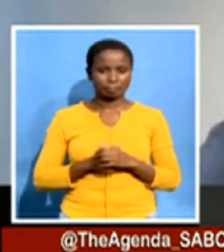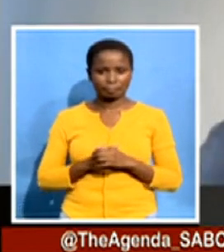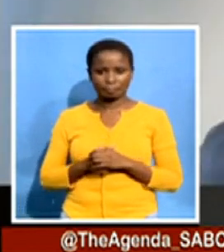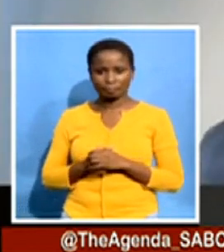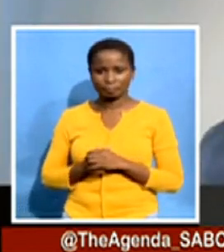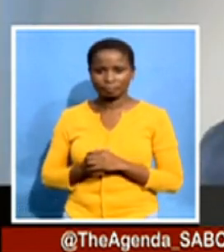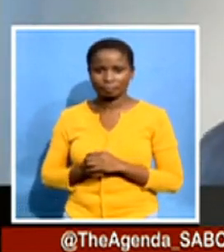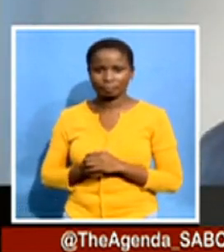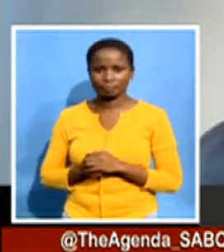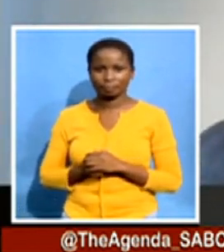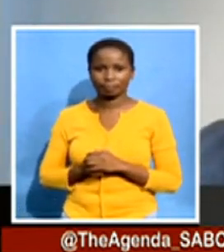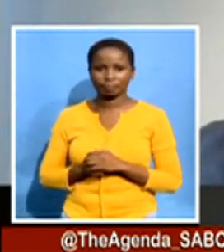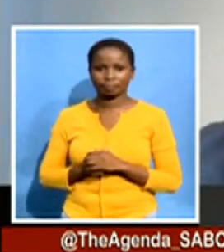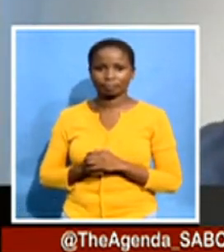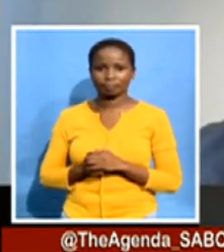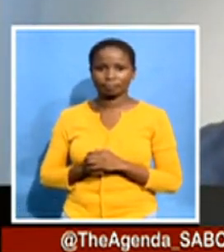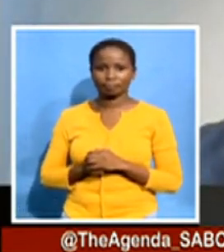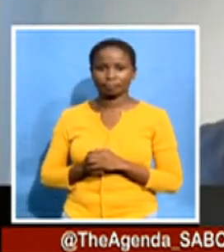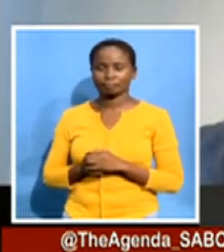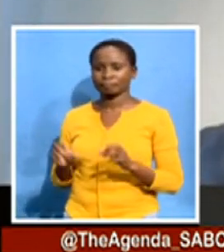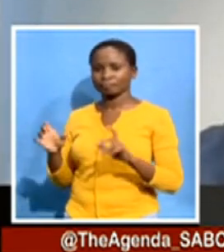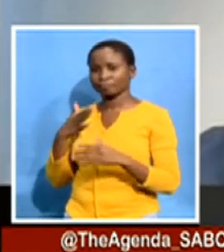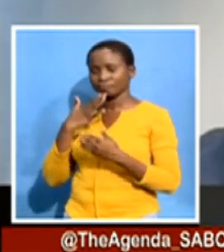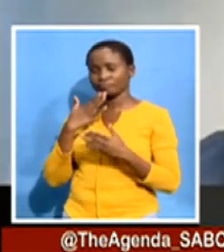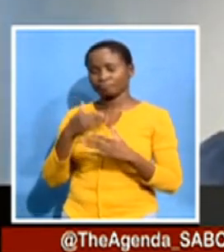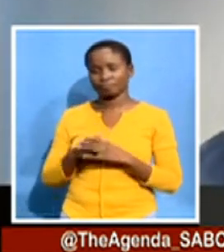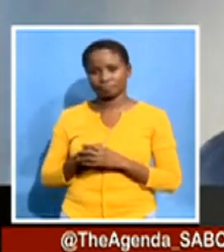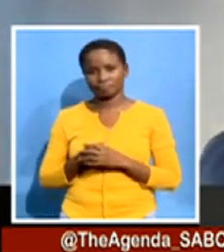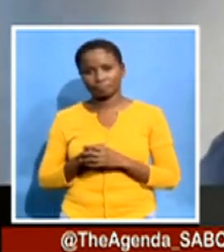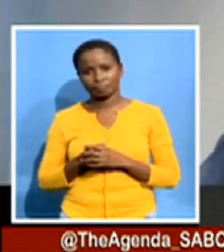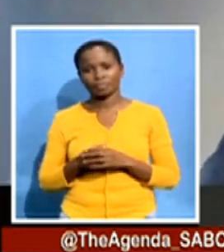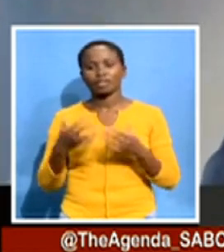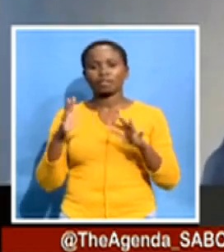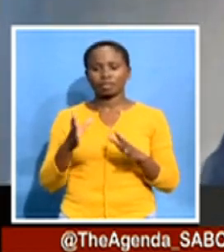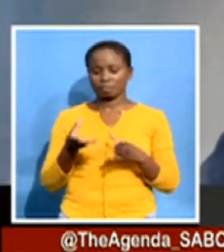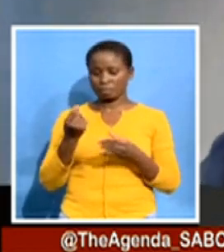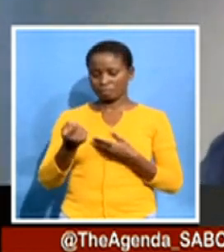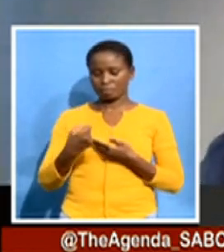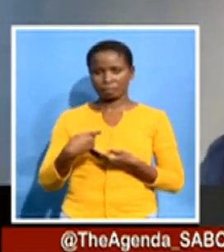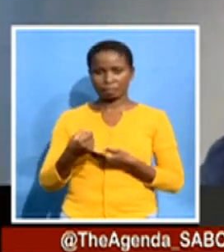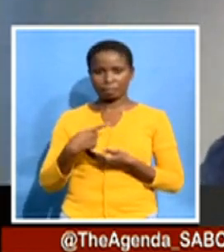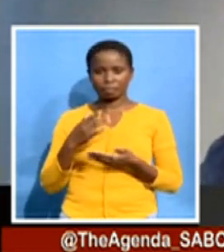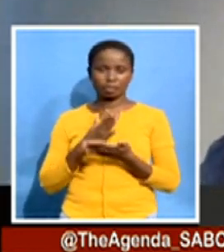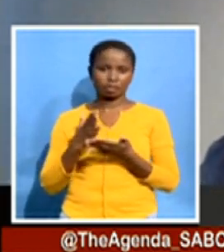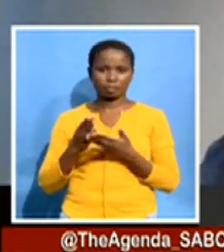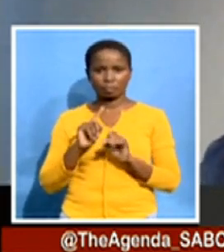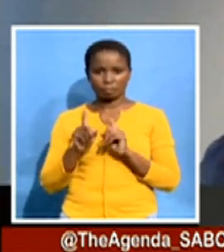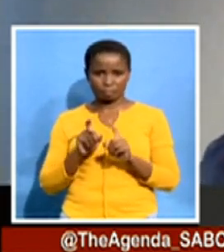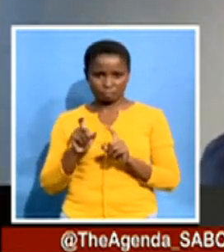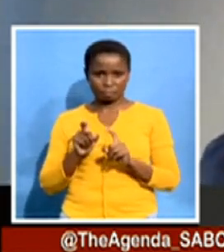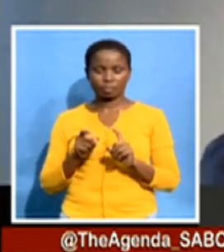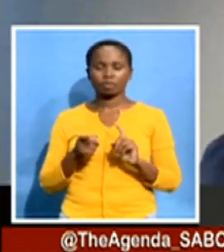Thank you very much. So we've received a few queries from Arthur from Heart FM. The first question is to Dr.